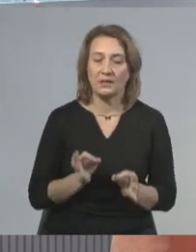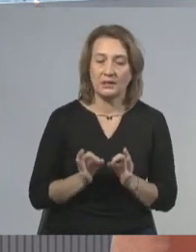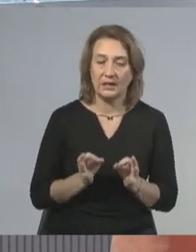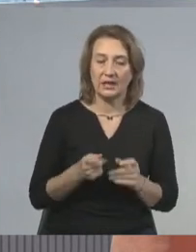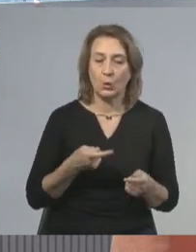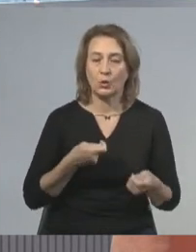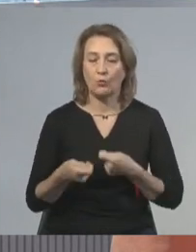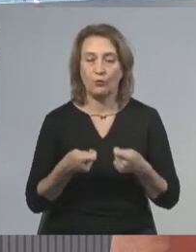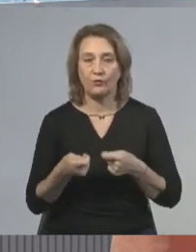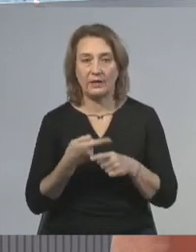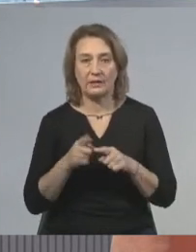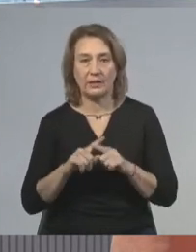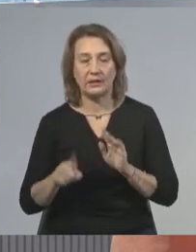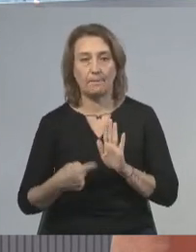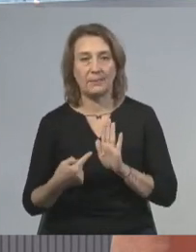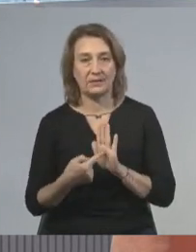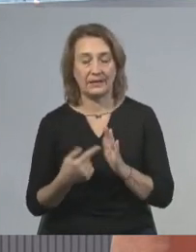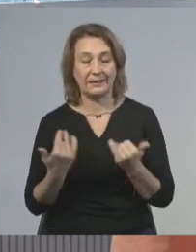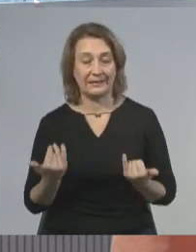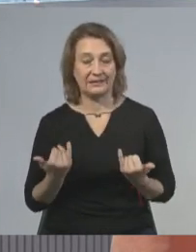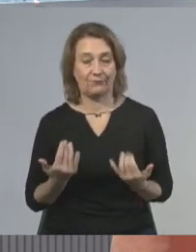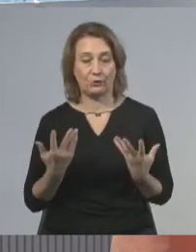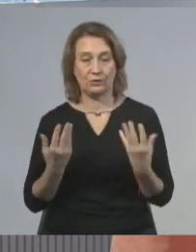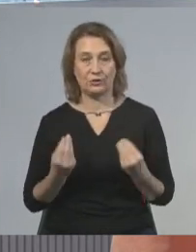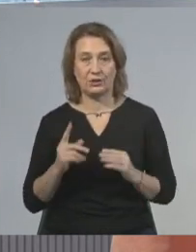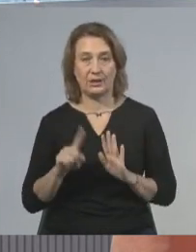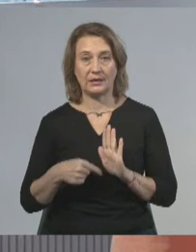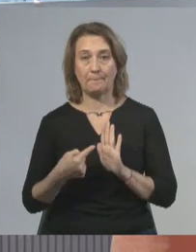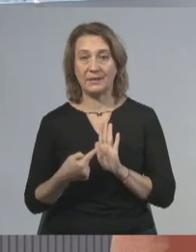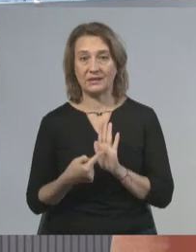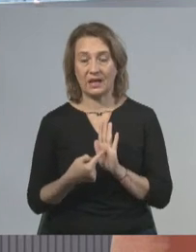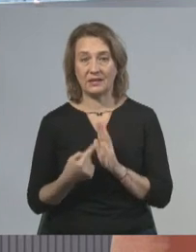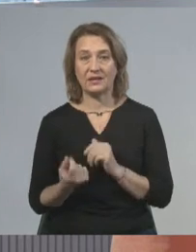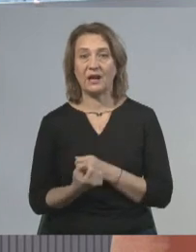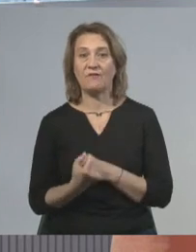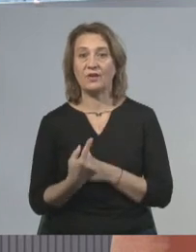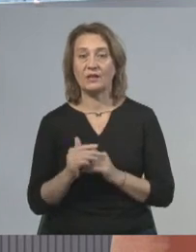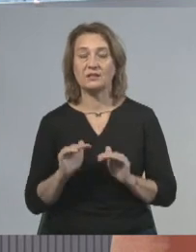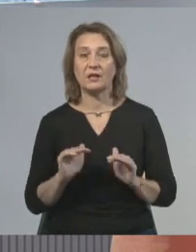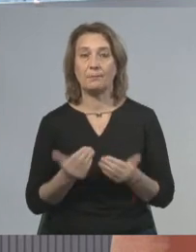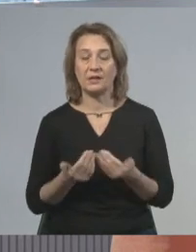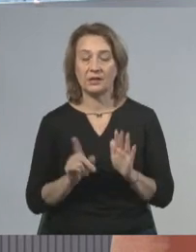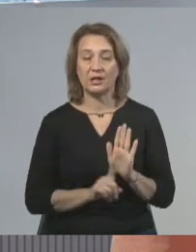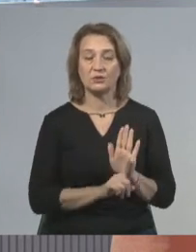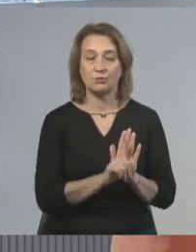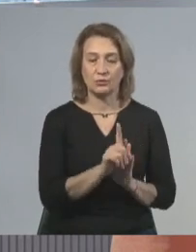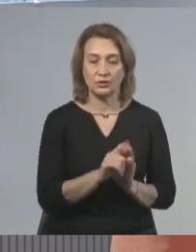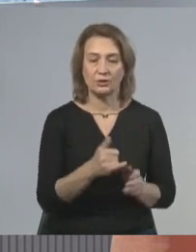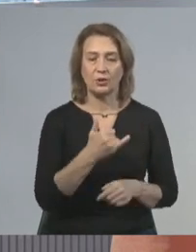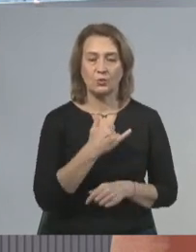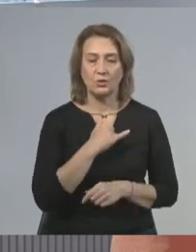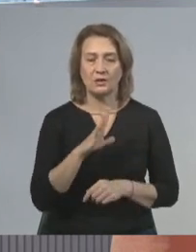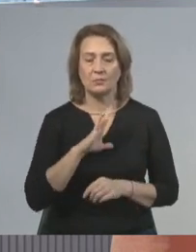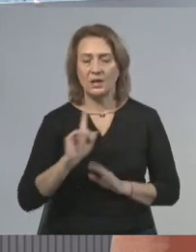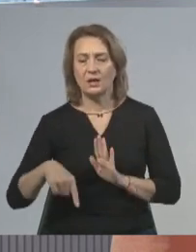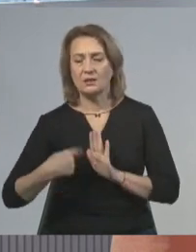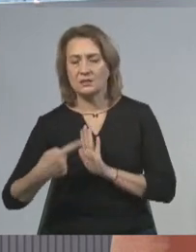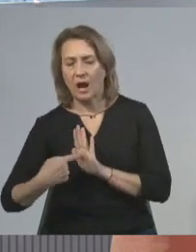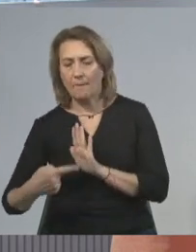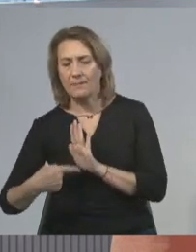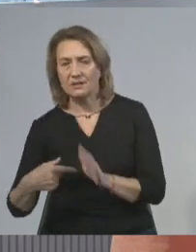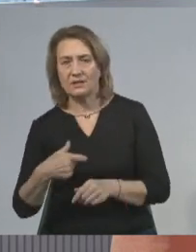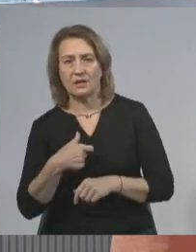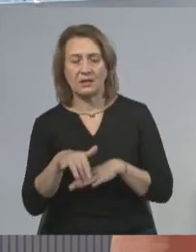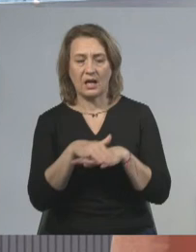all the problematics and the normative regulation of it and now there are less questions because we did